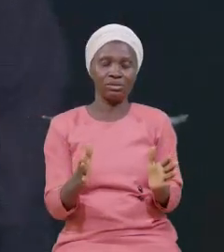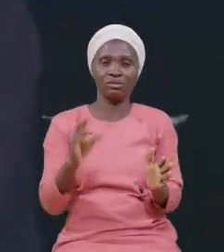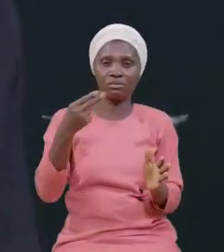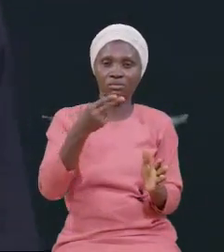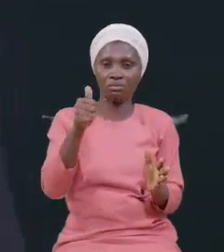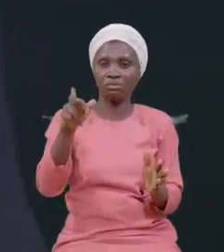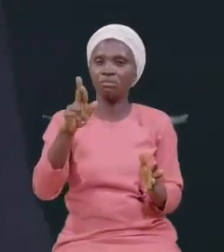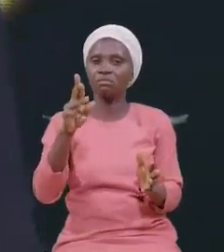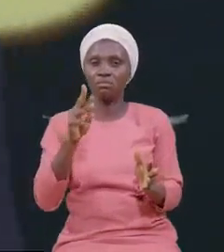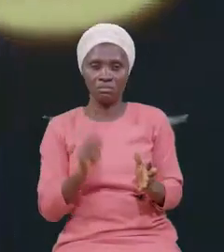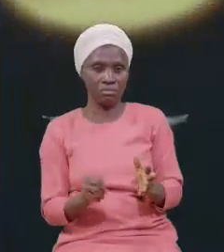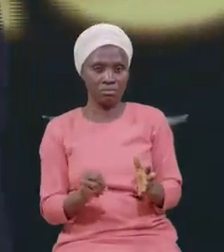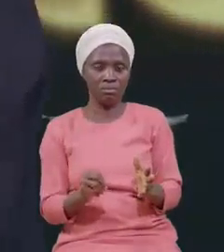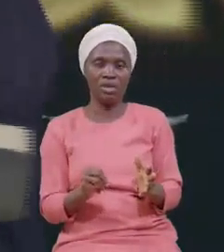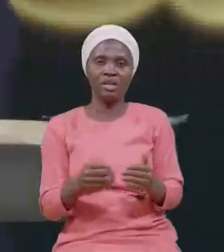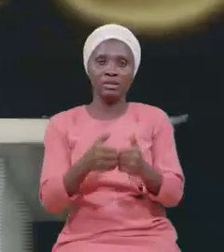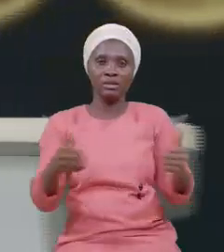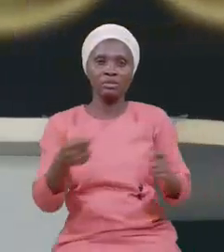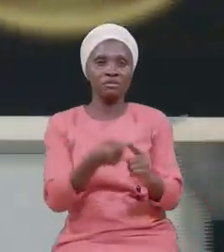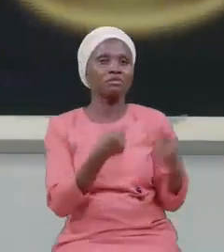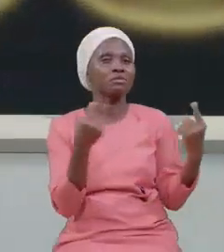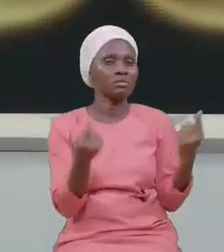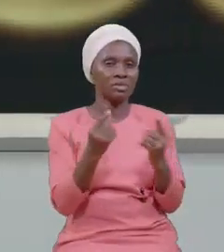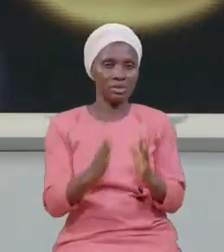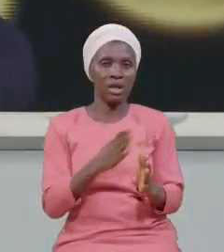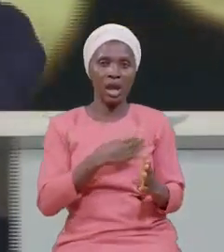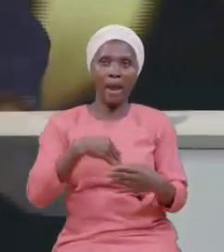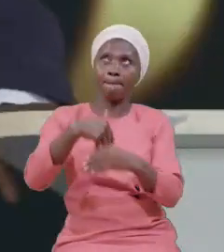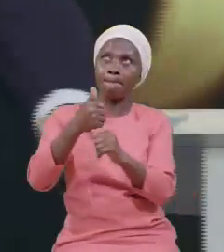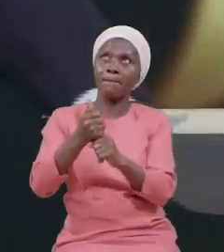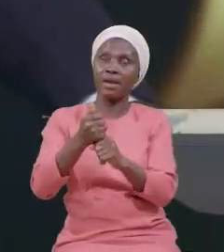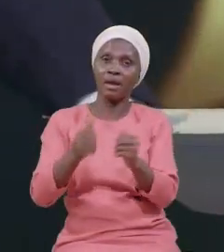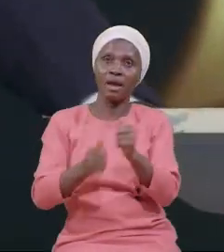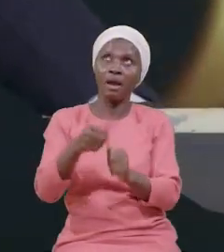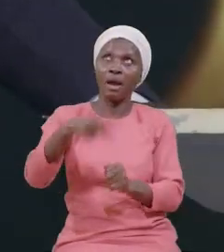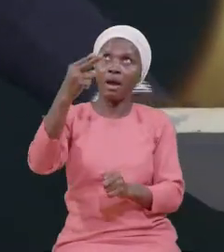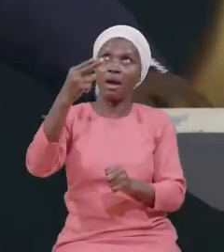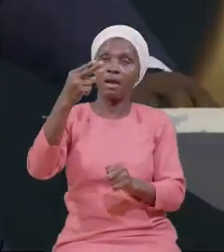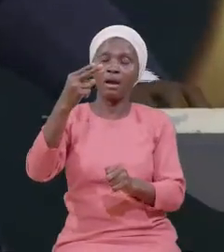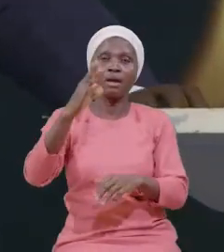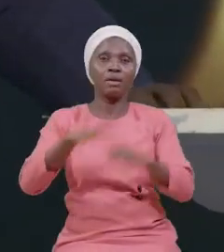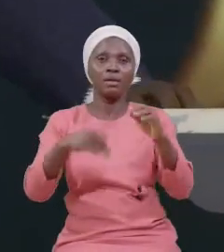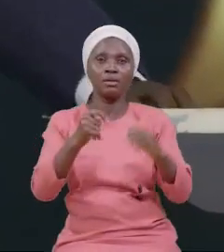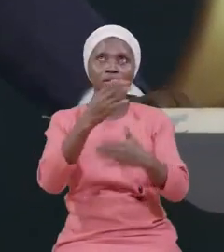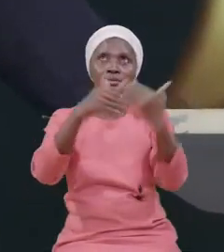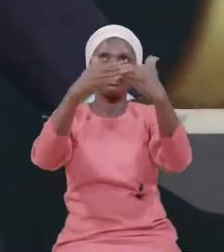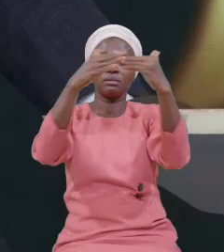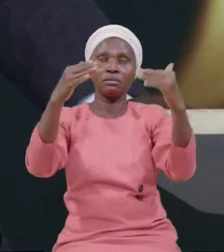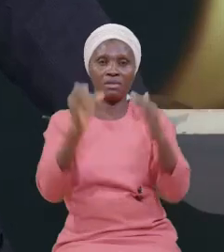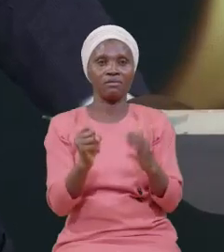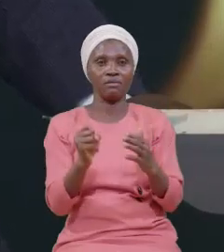higher than the heavens. That's the one we're talking about. That's the one we've been talking about in this retreat,